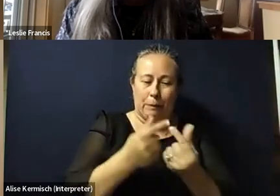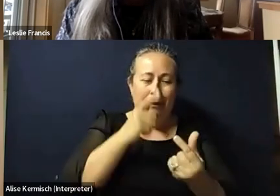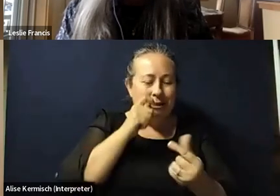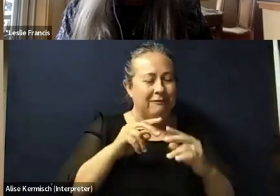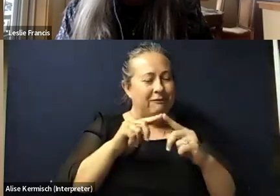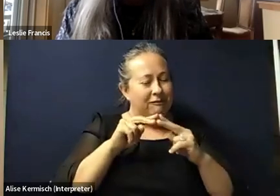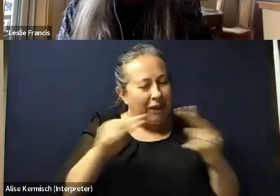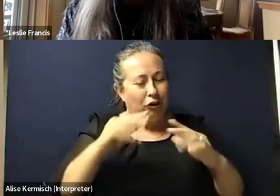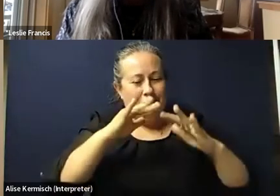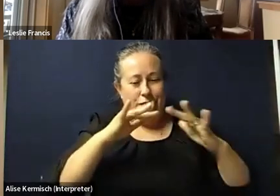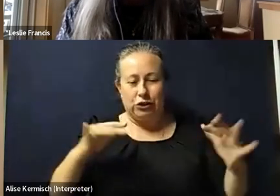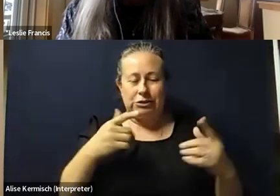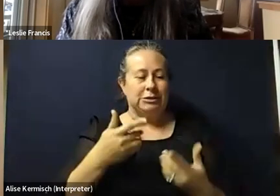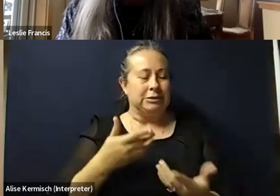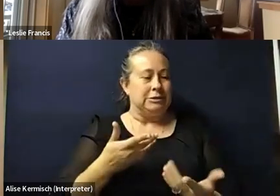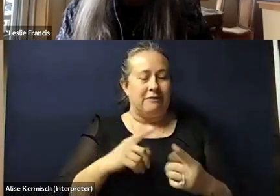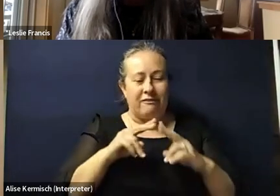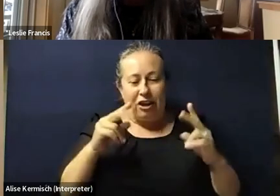I mean, so again, it's